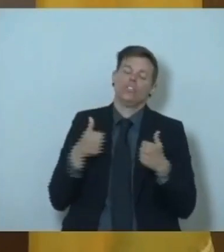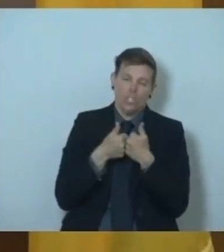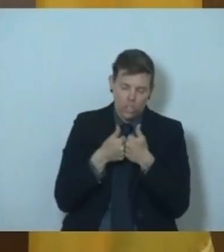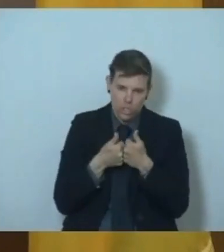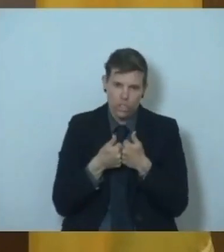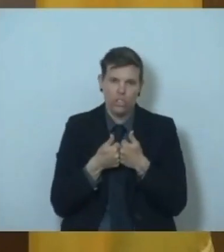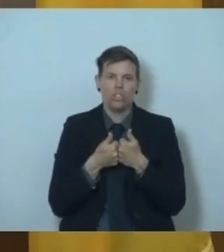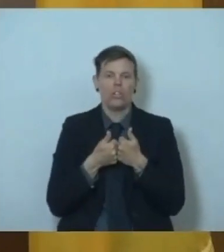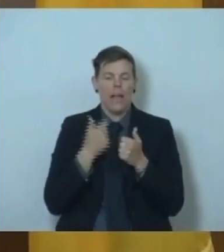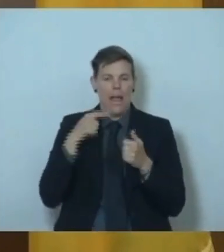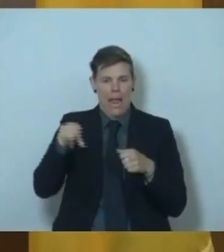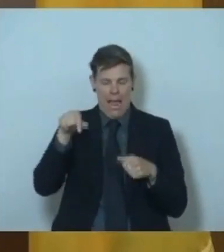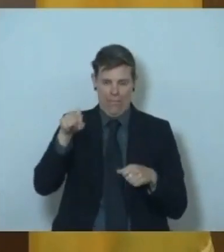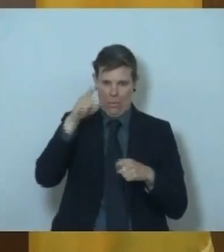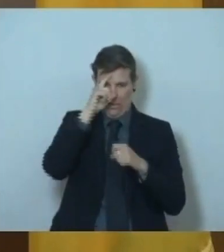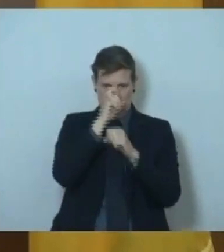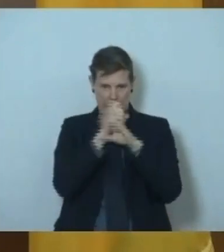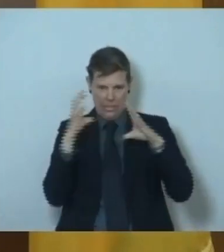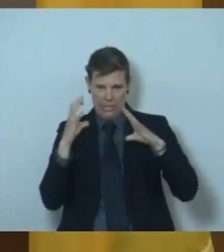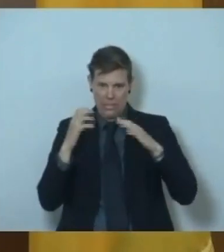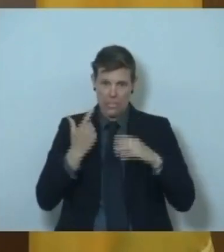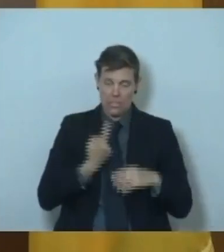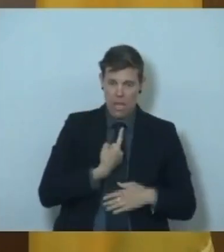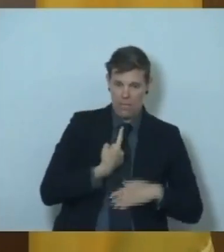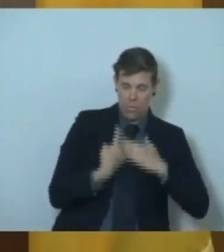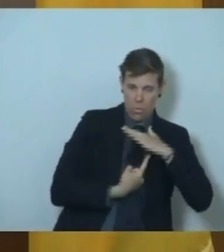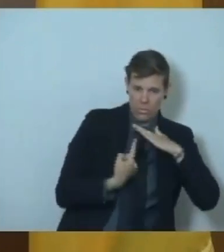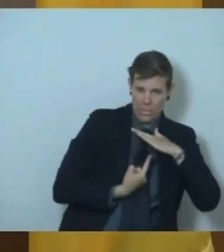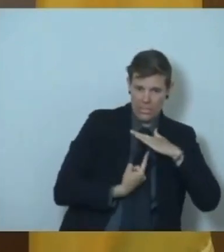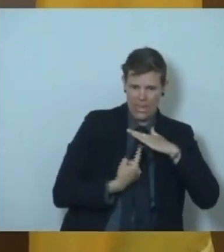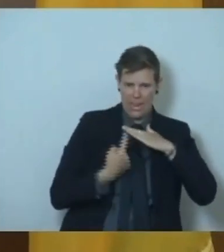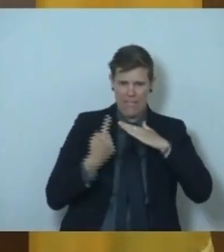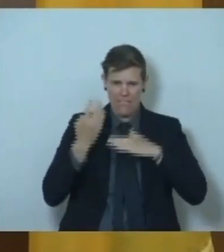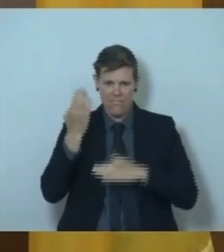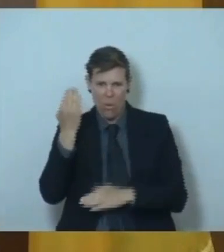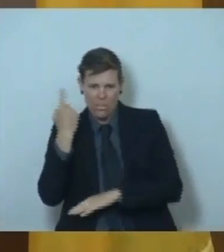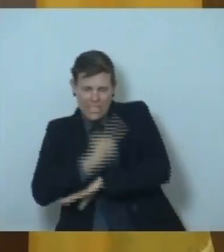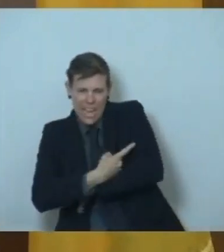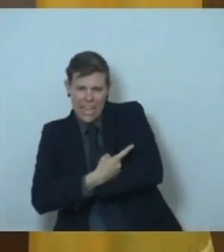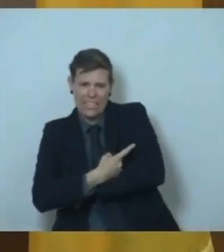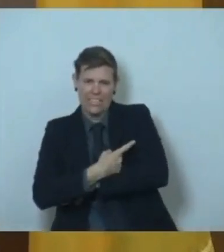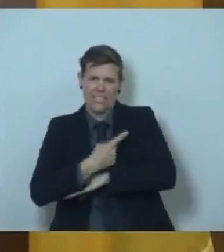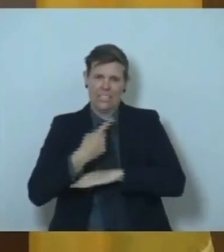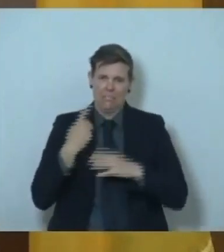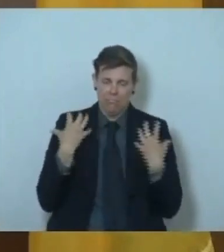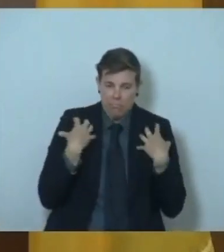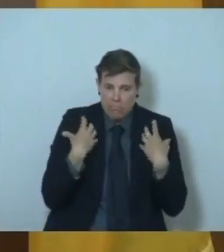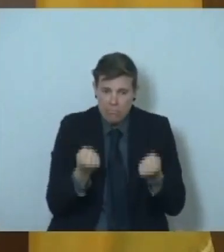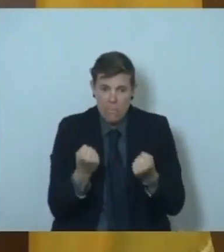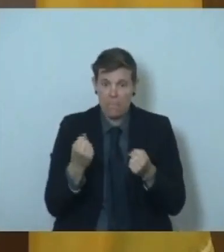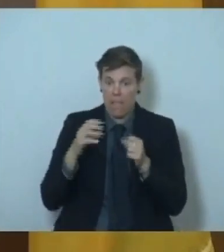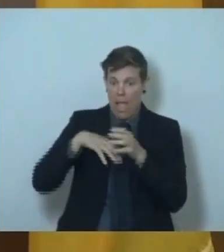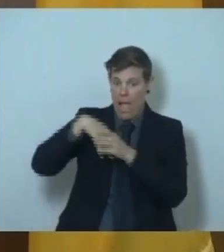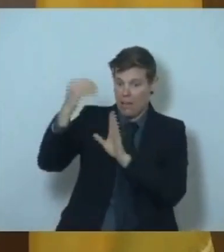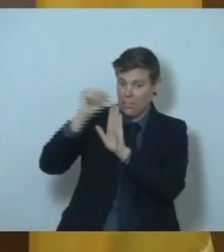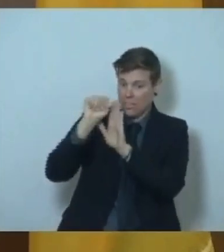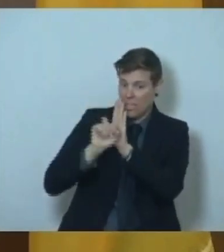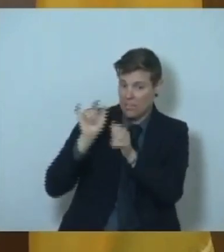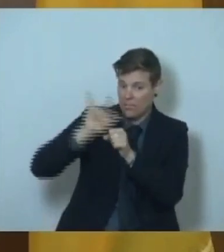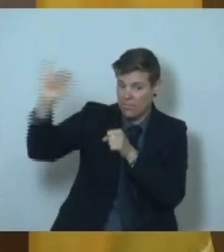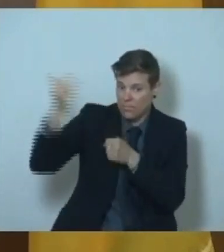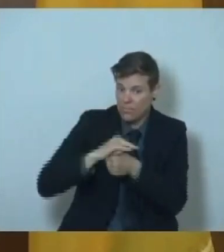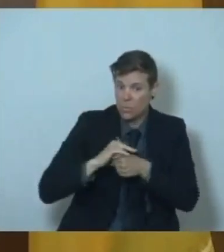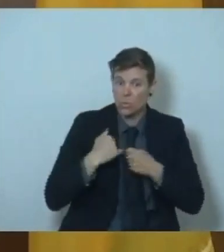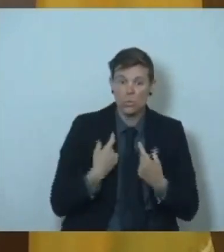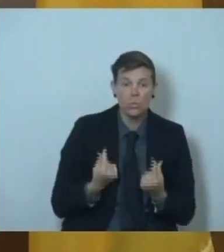self-isolation requirement for out-of-state travelers. And for everyone, there are exceptions, right, to healthcare workers, folks who have to